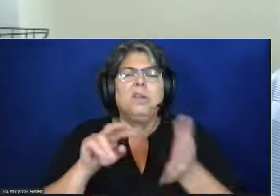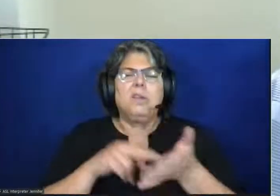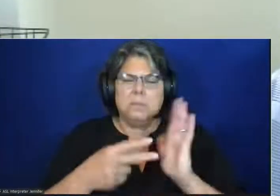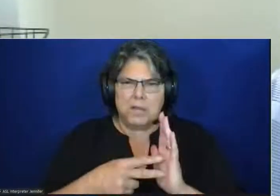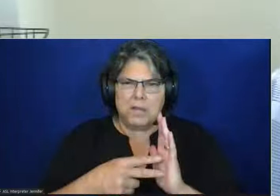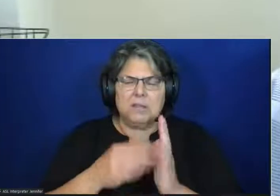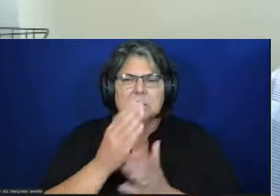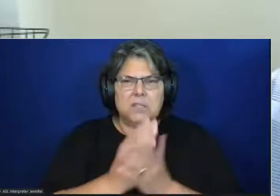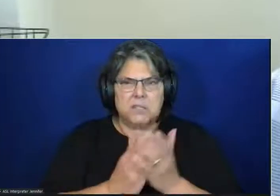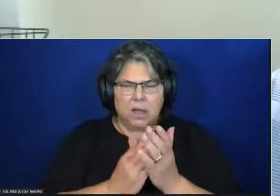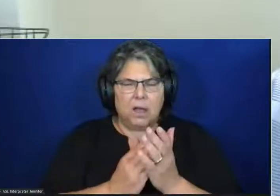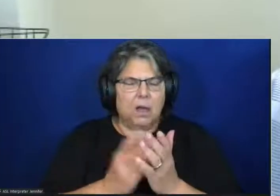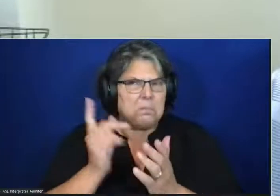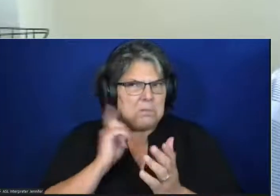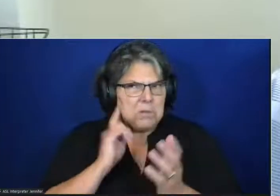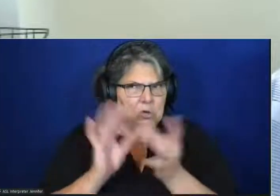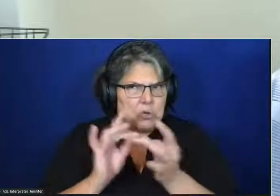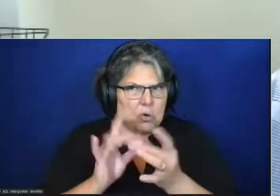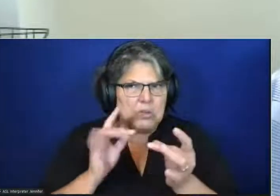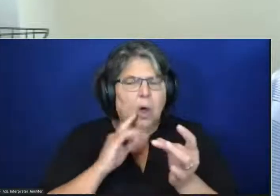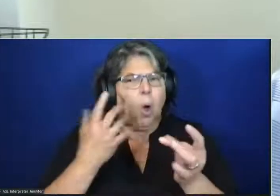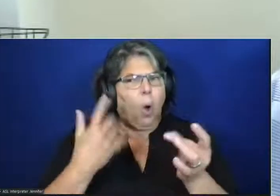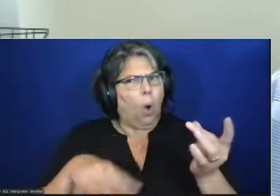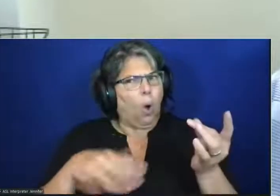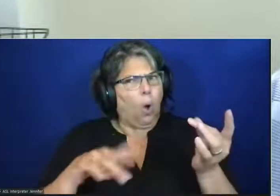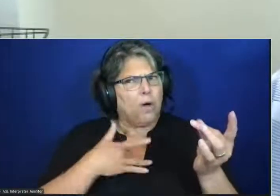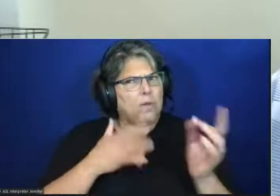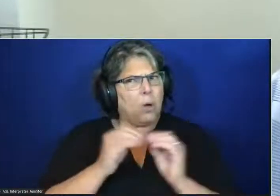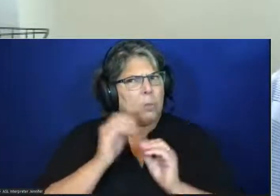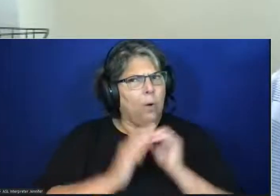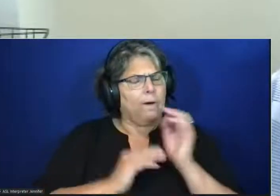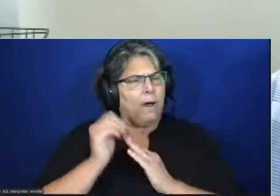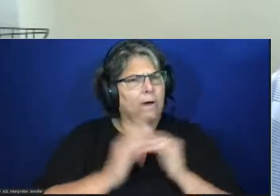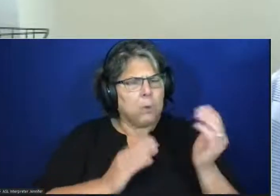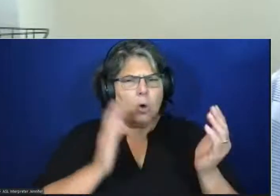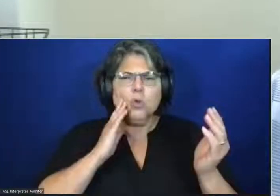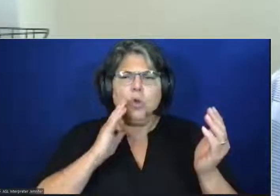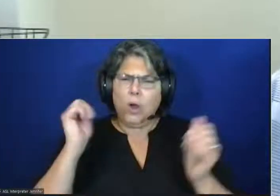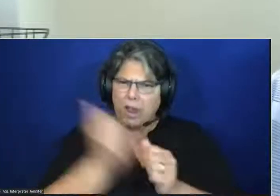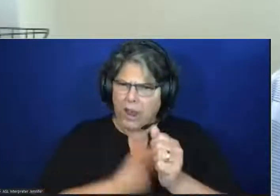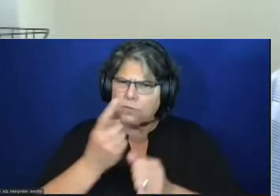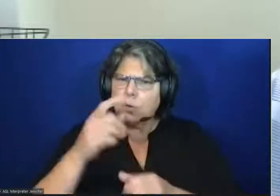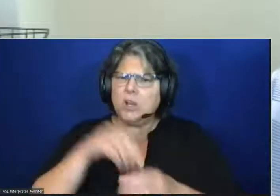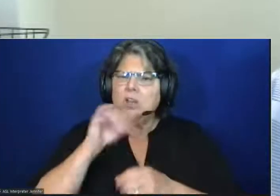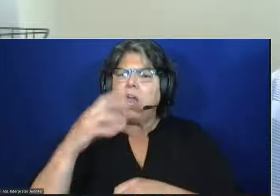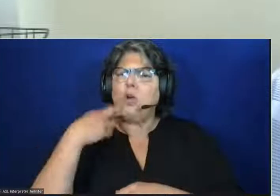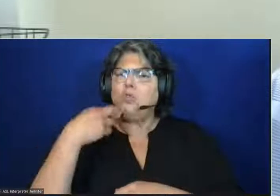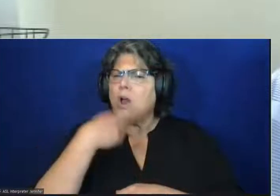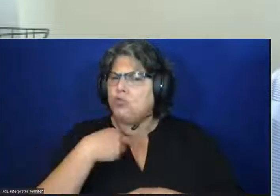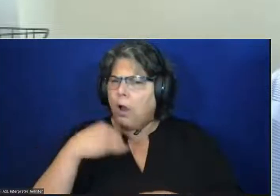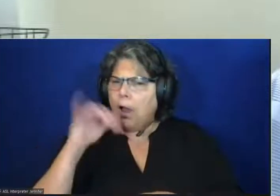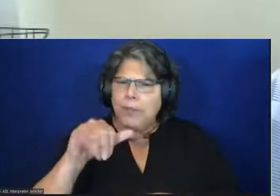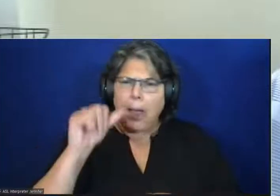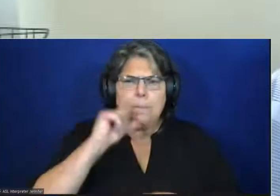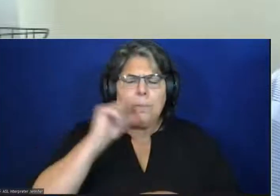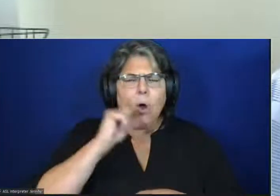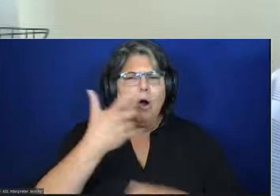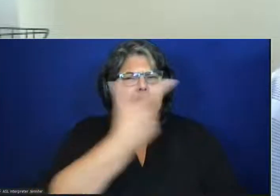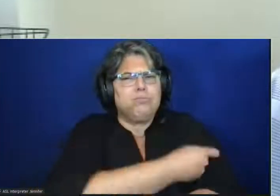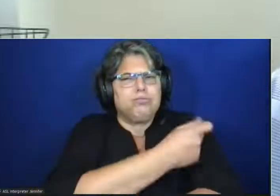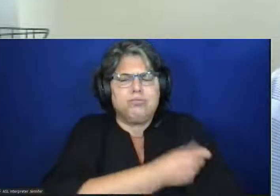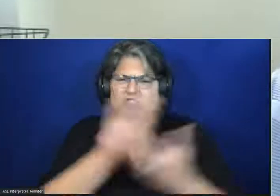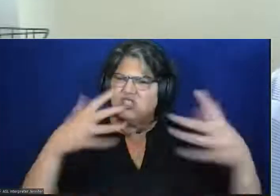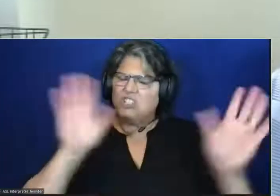actually said how comfortable they felt knowing that all people inside were vaccinated. We're not mandating that